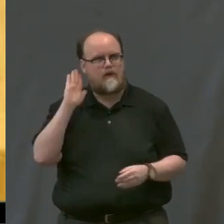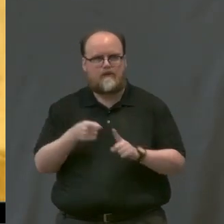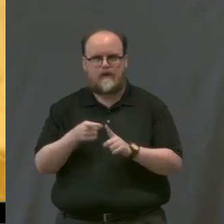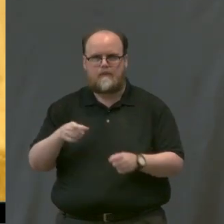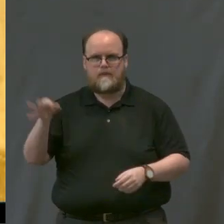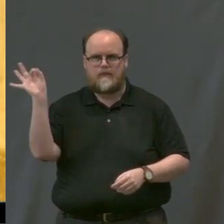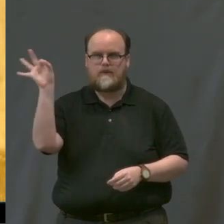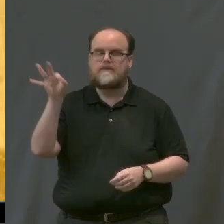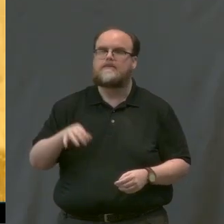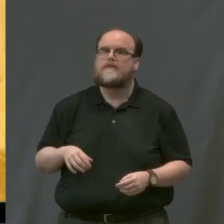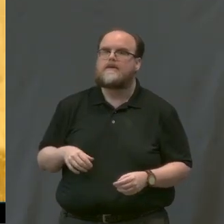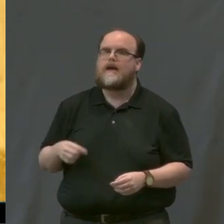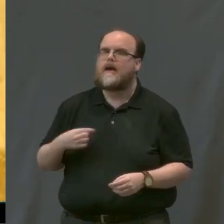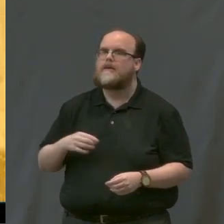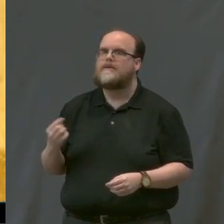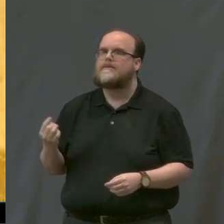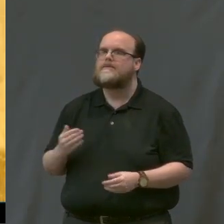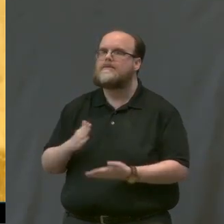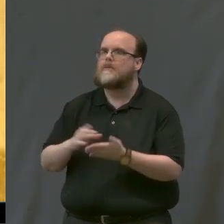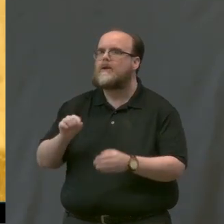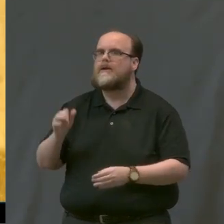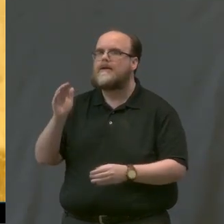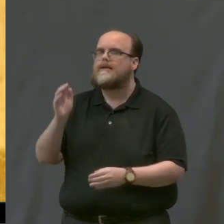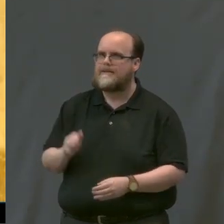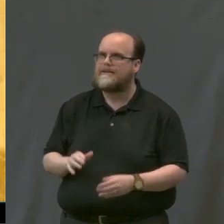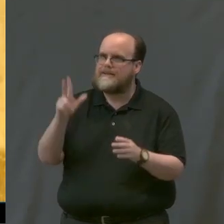pulpit. I'll be somewhere listening for my name.